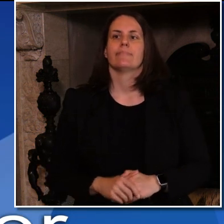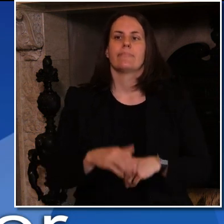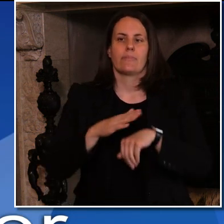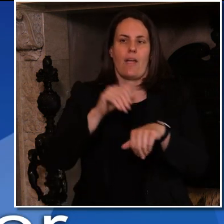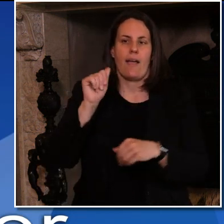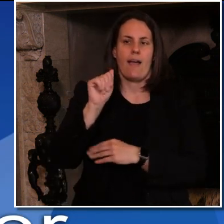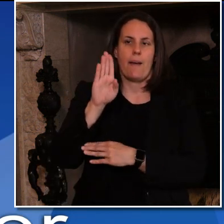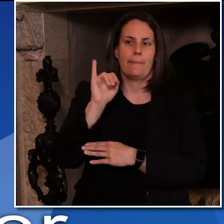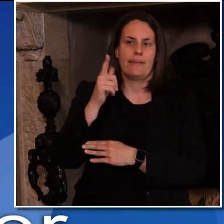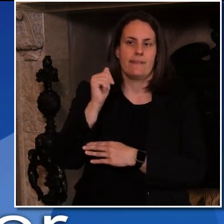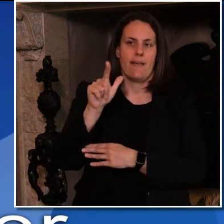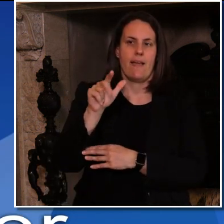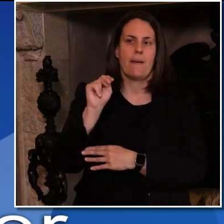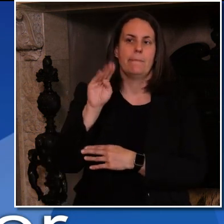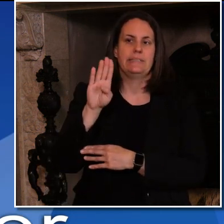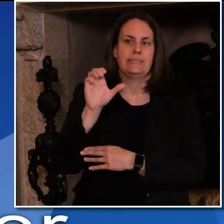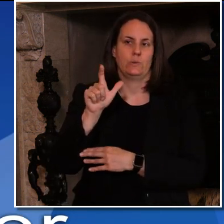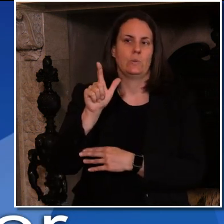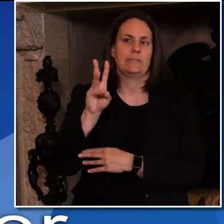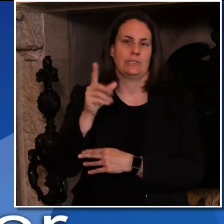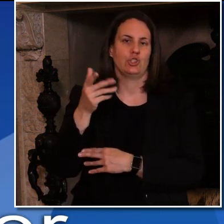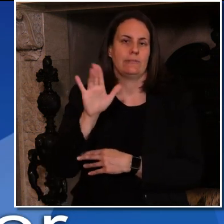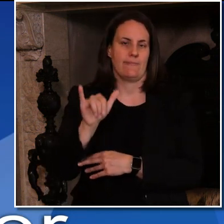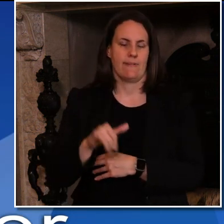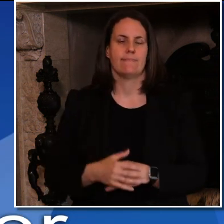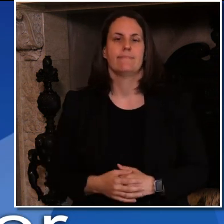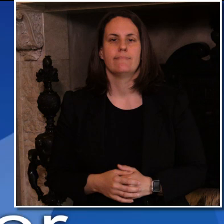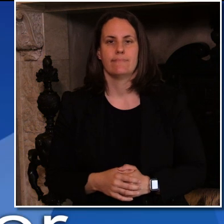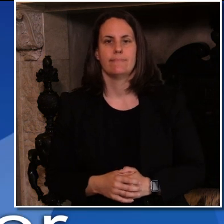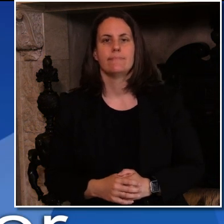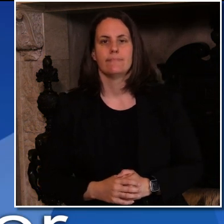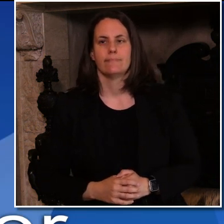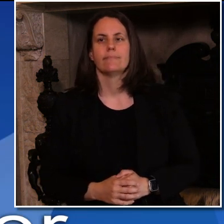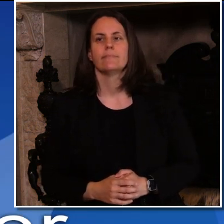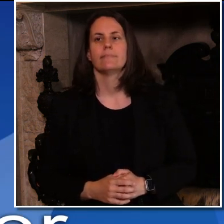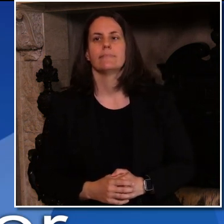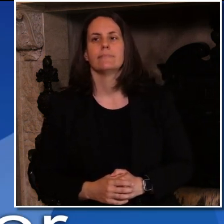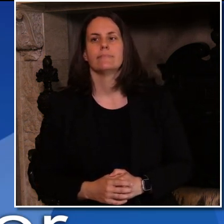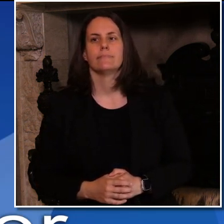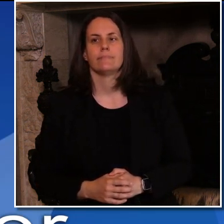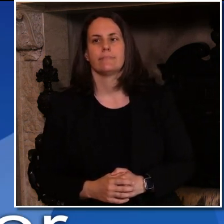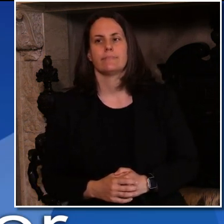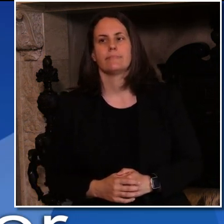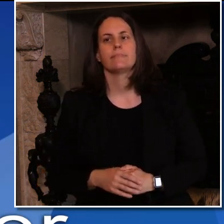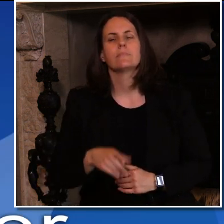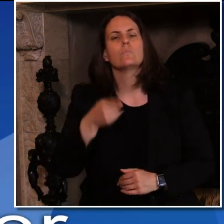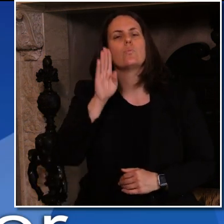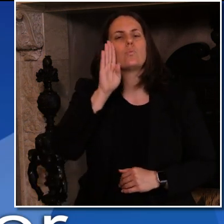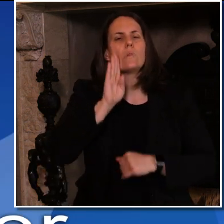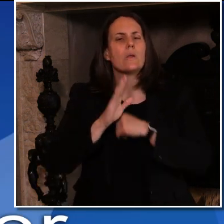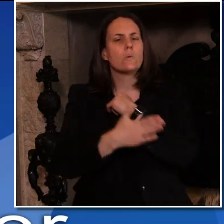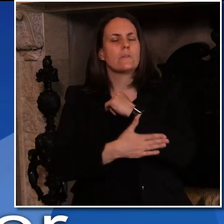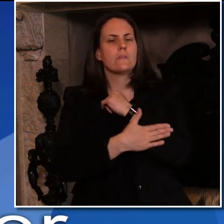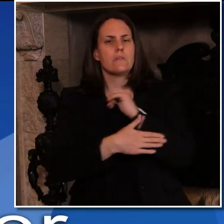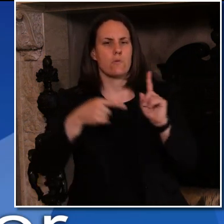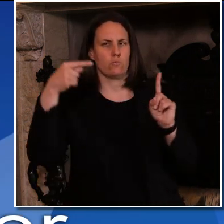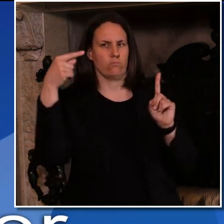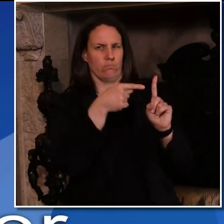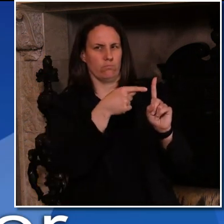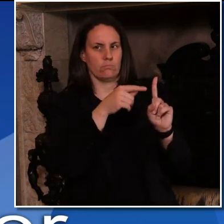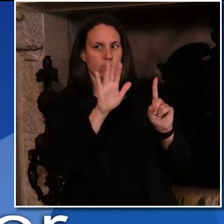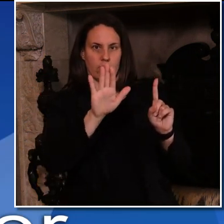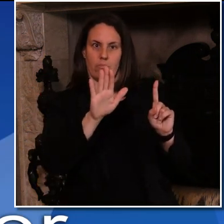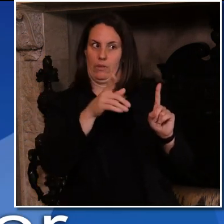Hi, thank you for taking my question. Just taking a look back at Brown County specifically, because we're kind of a hot spot right now for